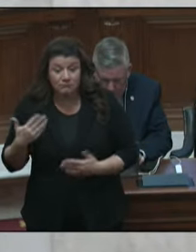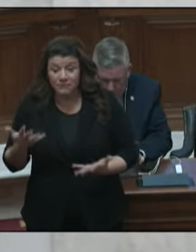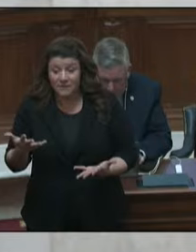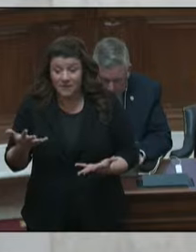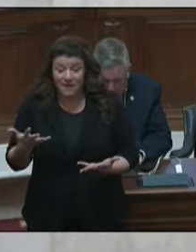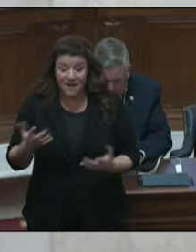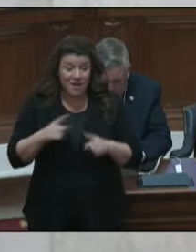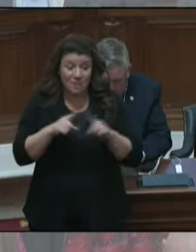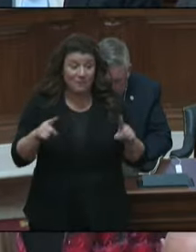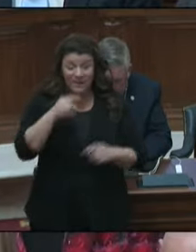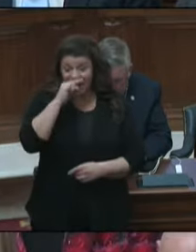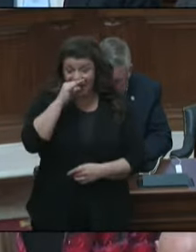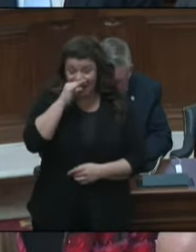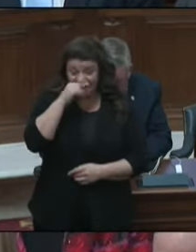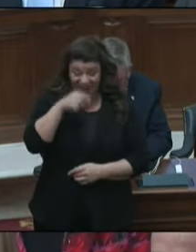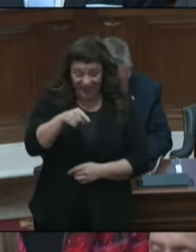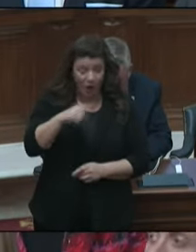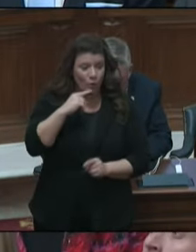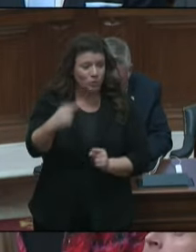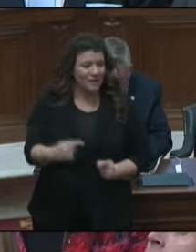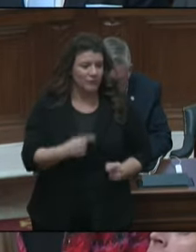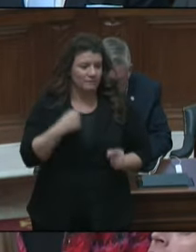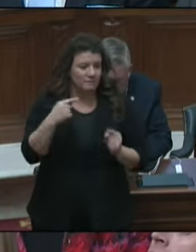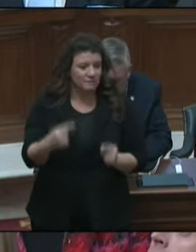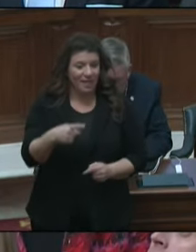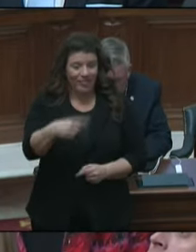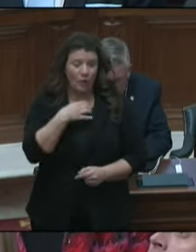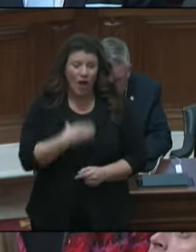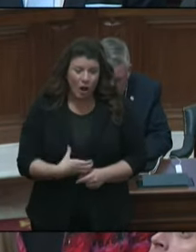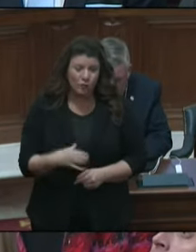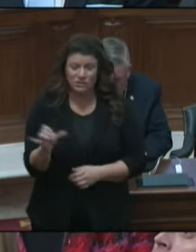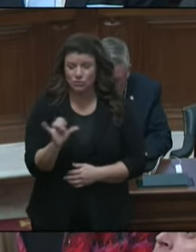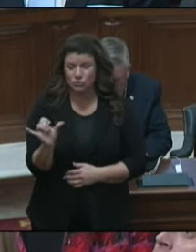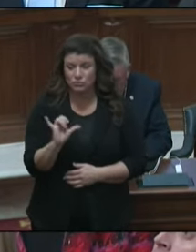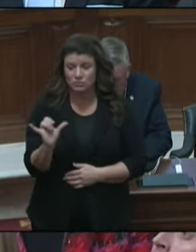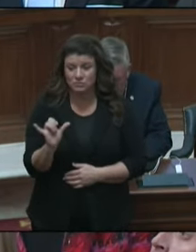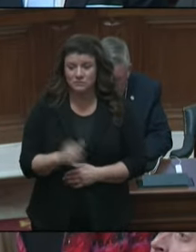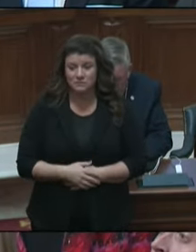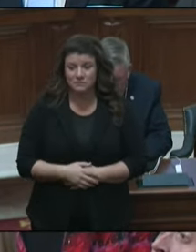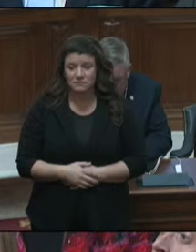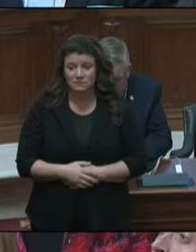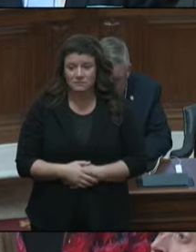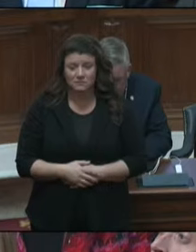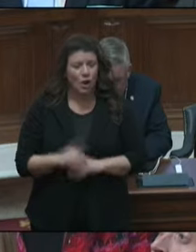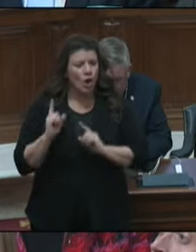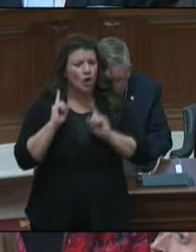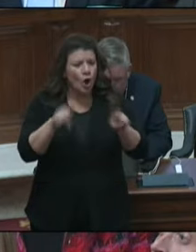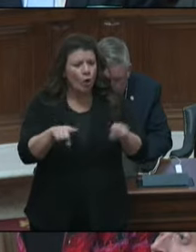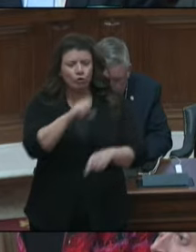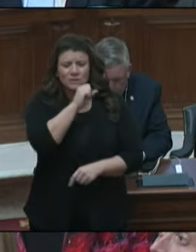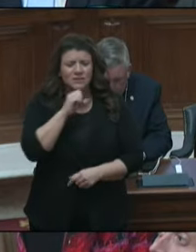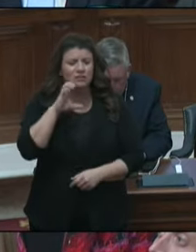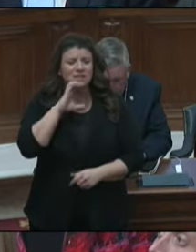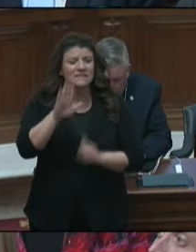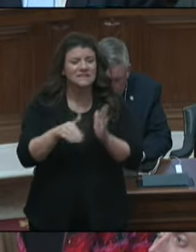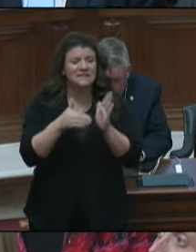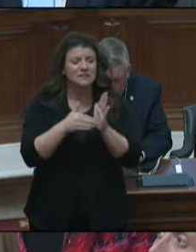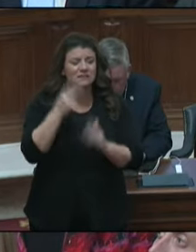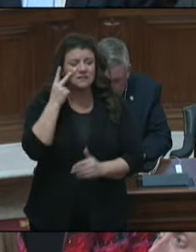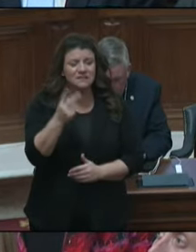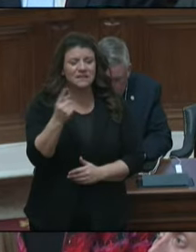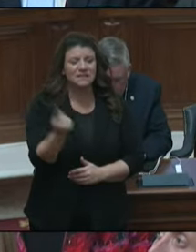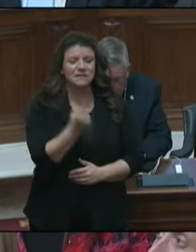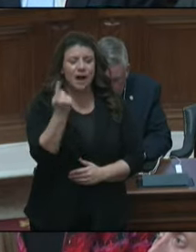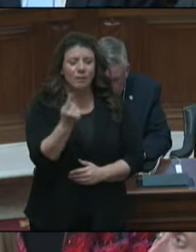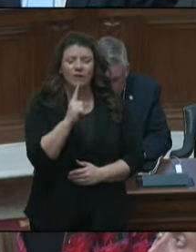But the kids are suffering. The kids are hungry too. Go somewhere to a senior center to see somebody